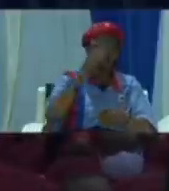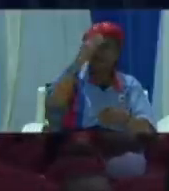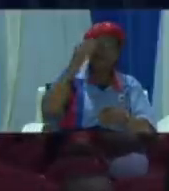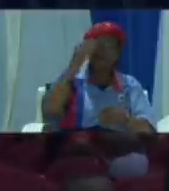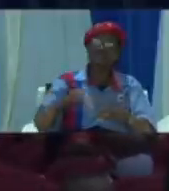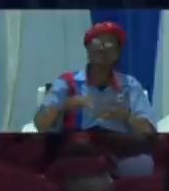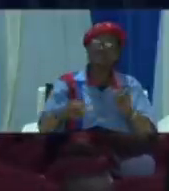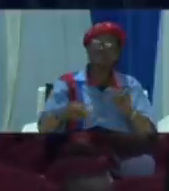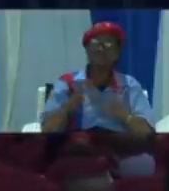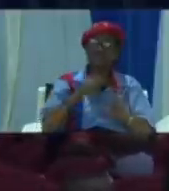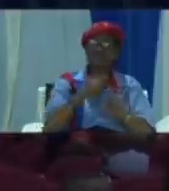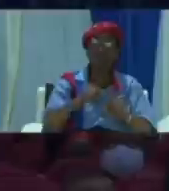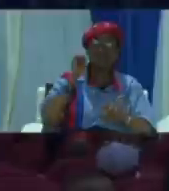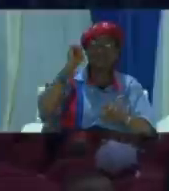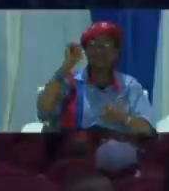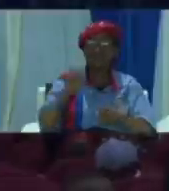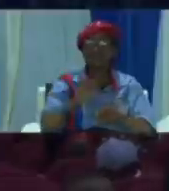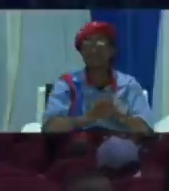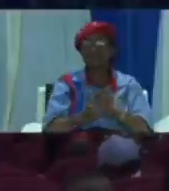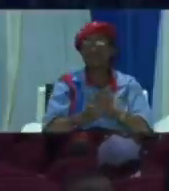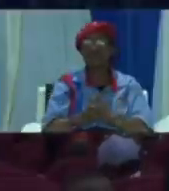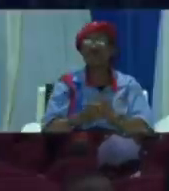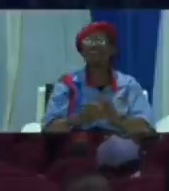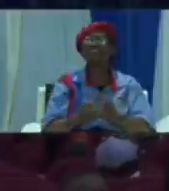When he became a slave,